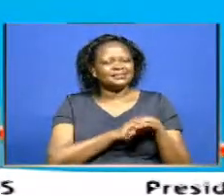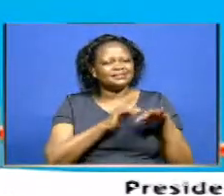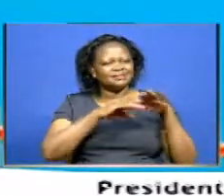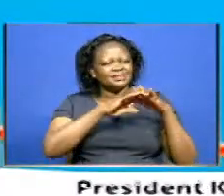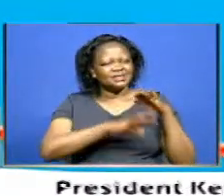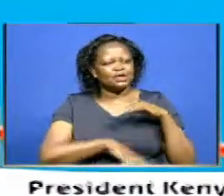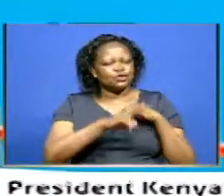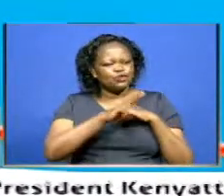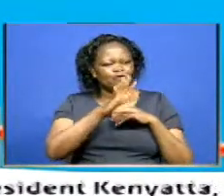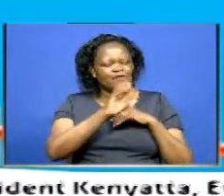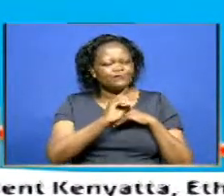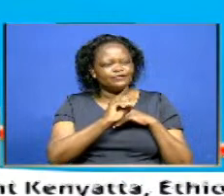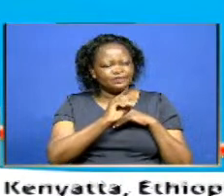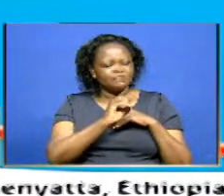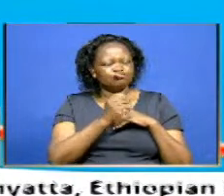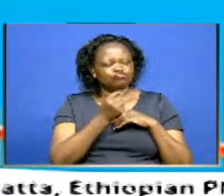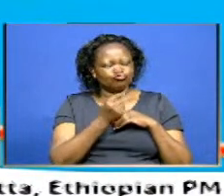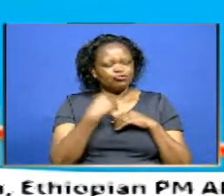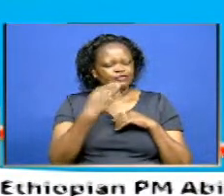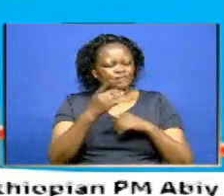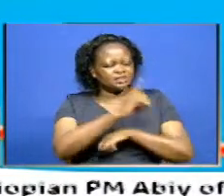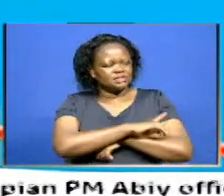250 shillings, on a daily basis.